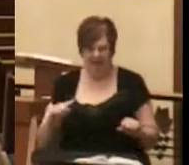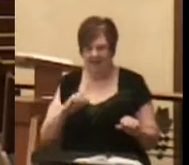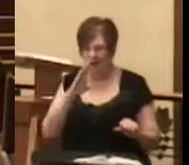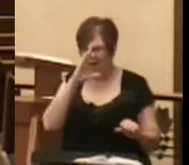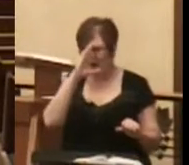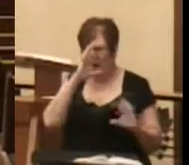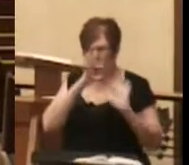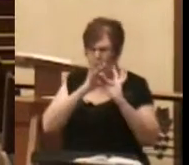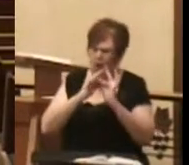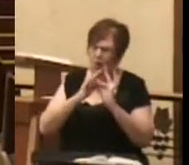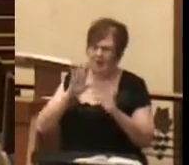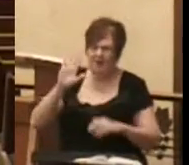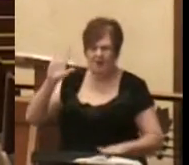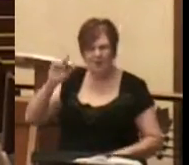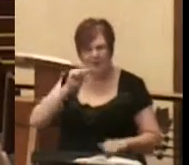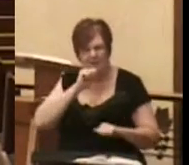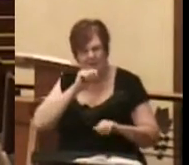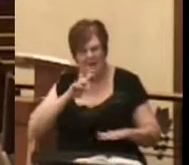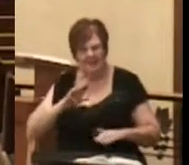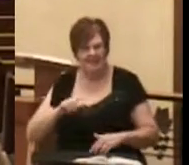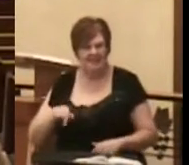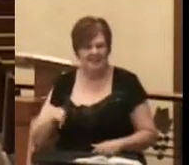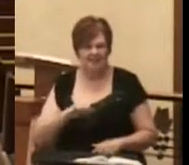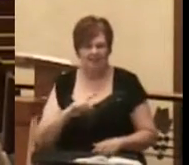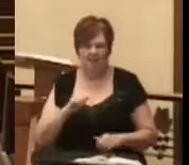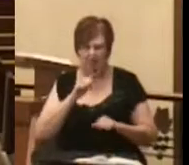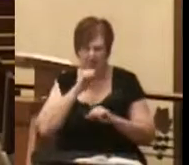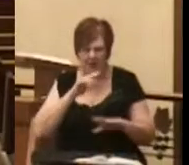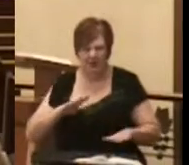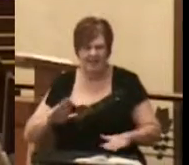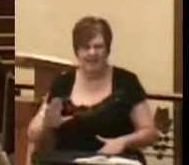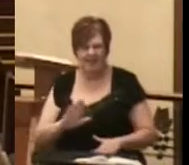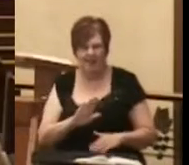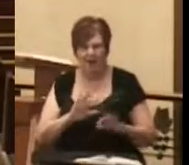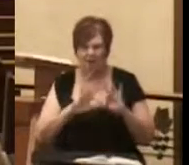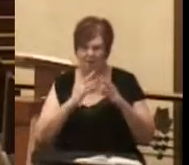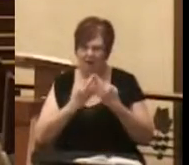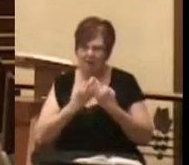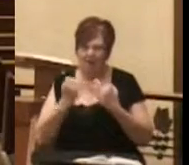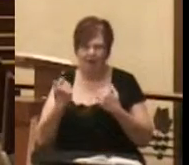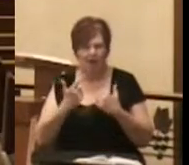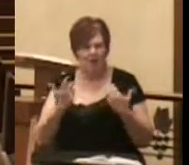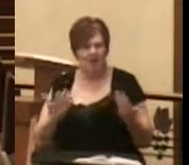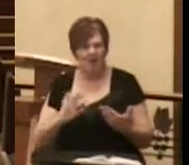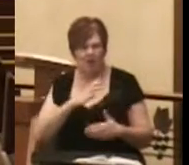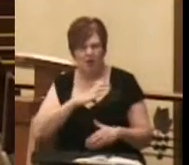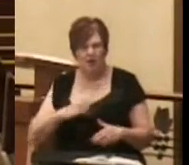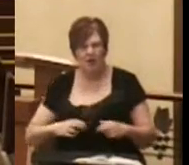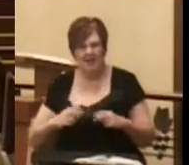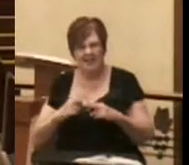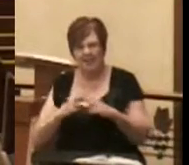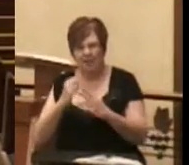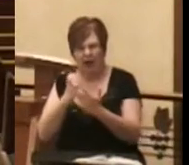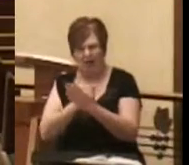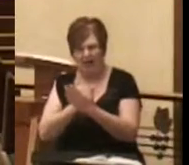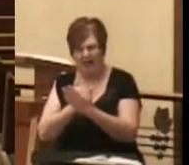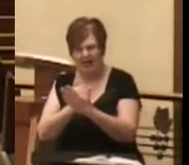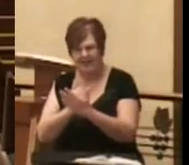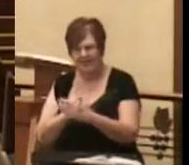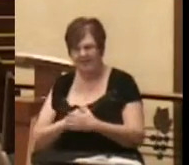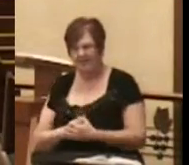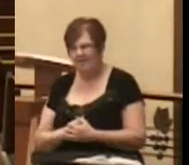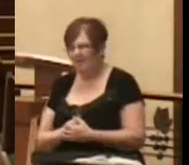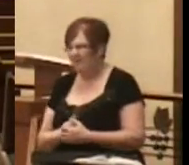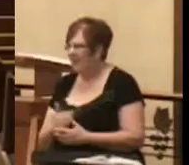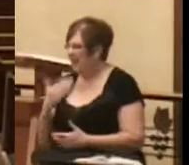yours. Bless them this day. Bless their families. Bless all who are here in Christ's name. Amen.